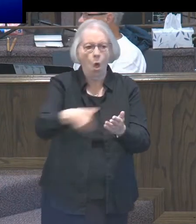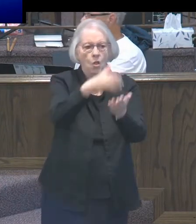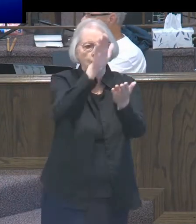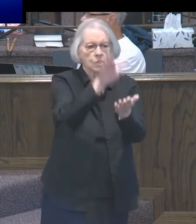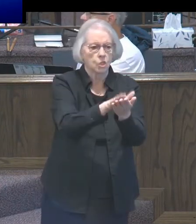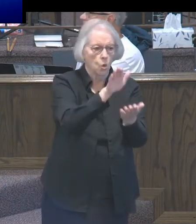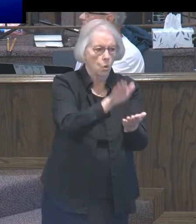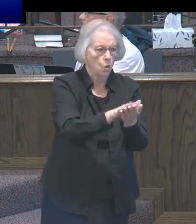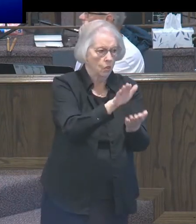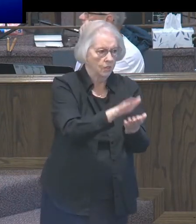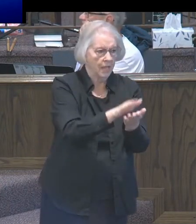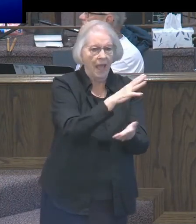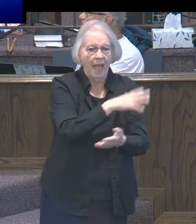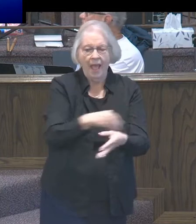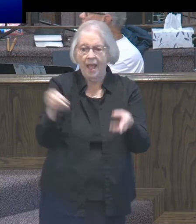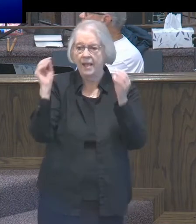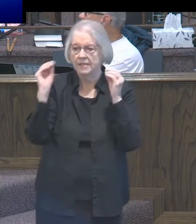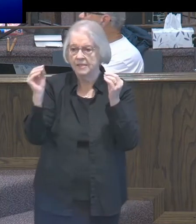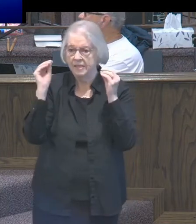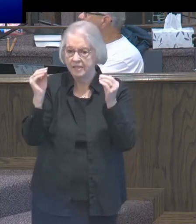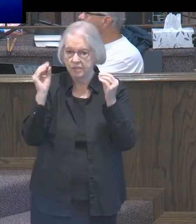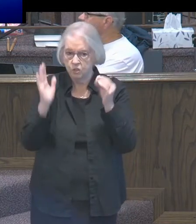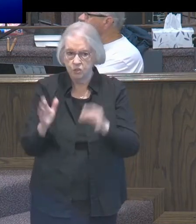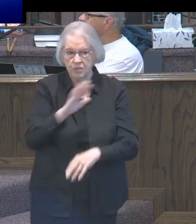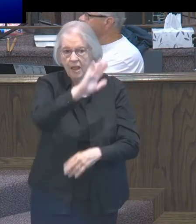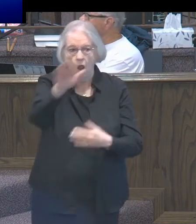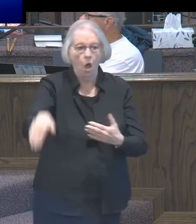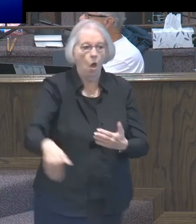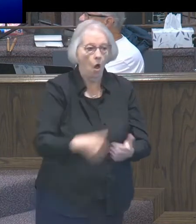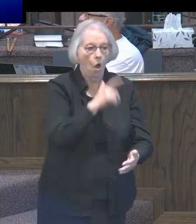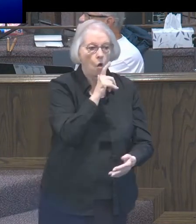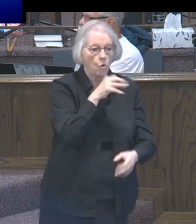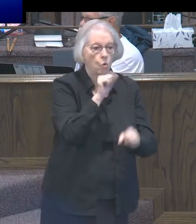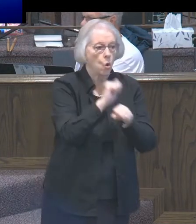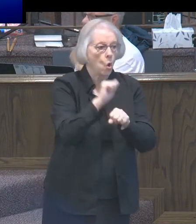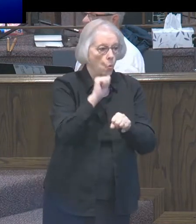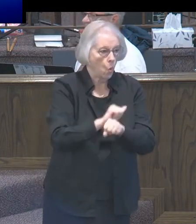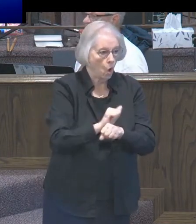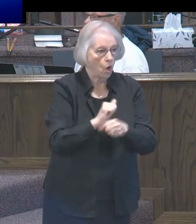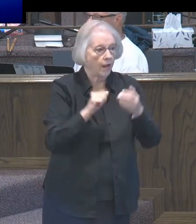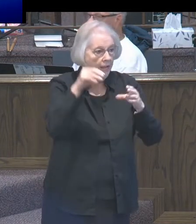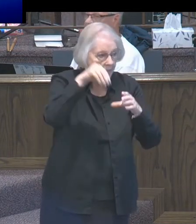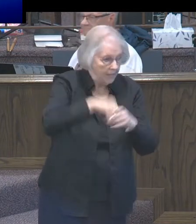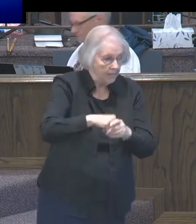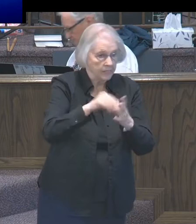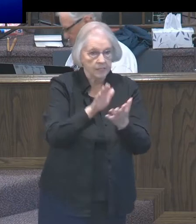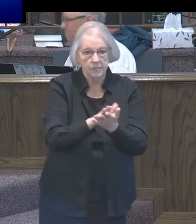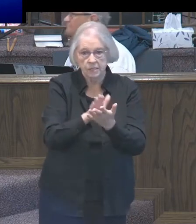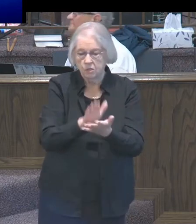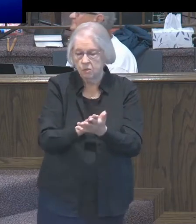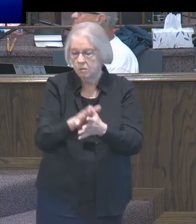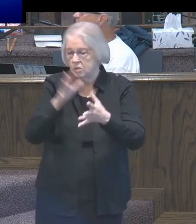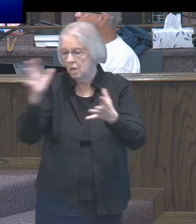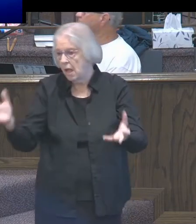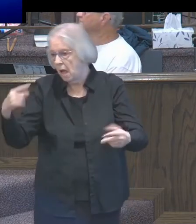our teachers. I know those that work in the buildings are going a little crazy the last couple weeks, and those at home are going